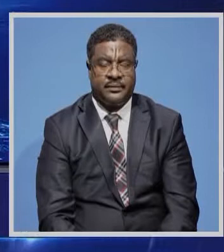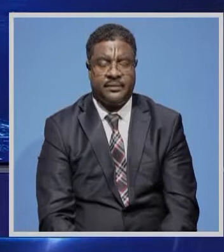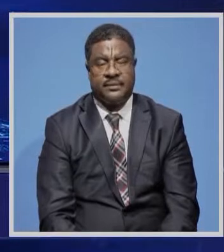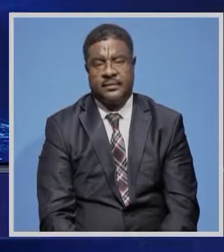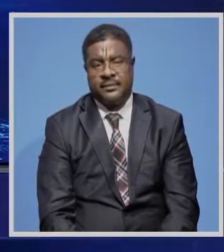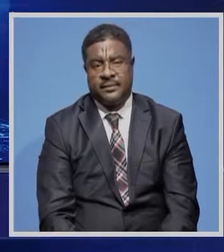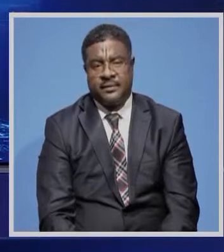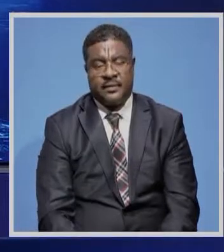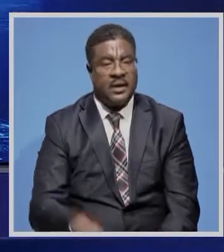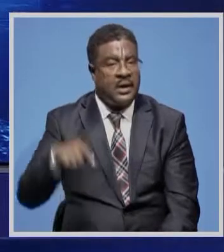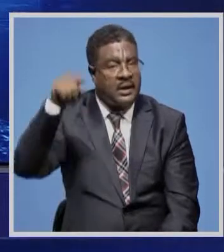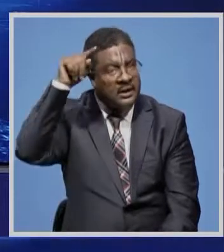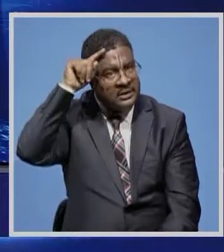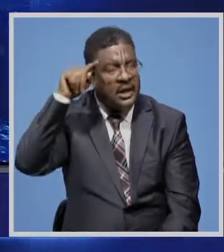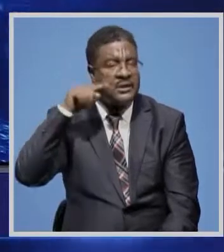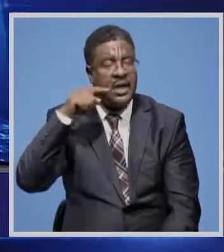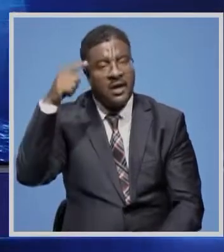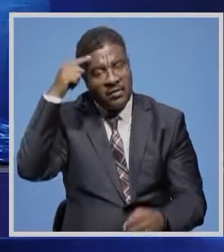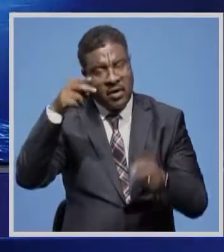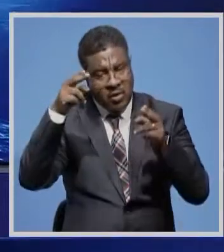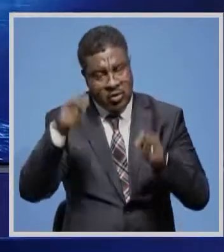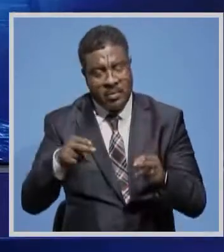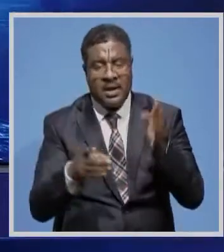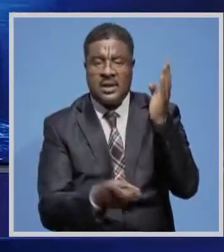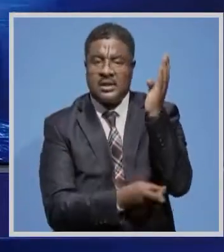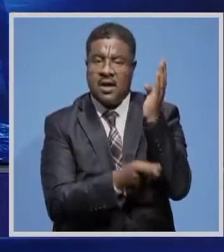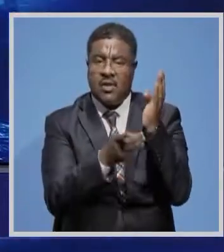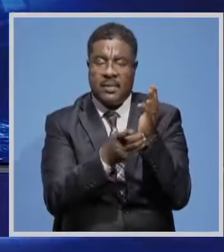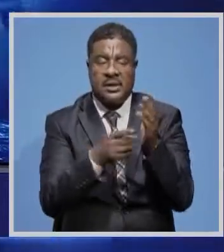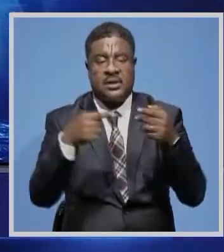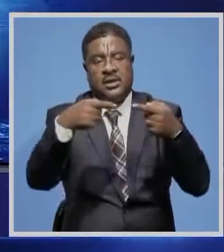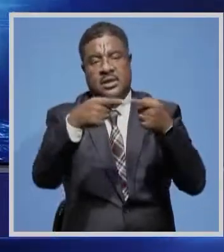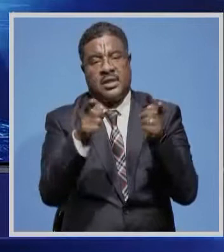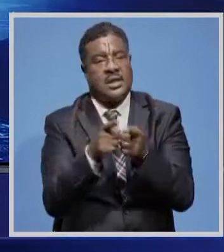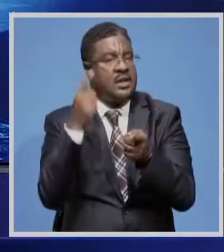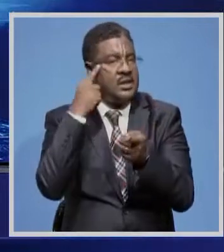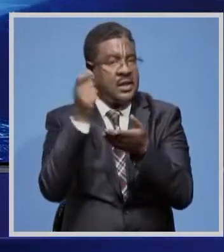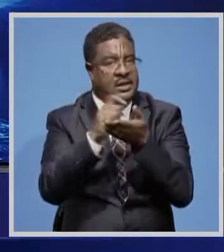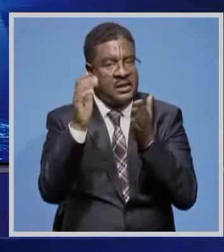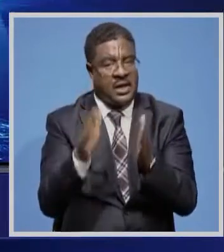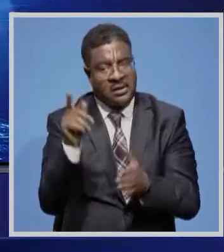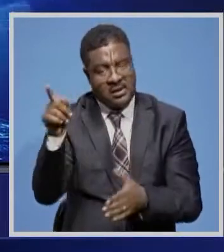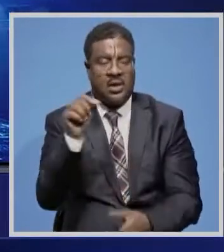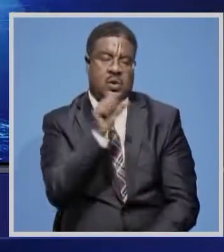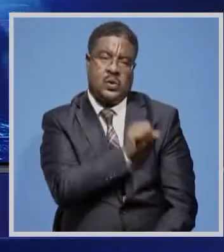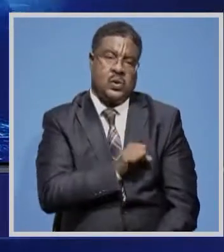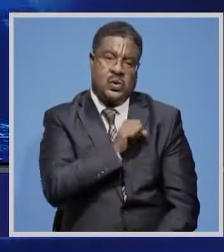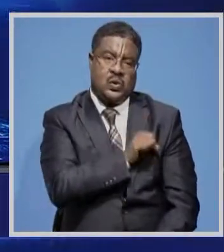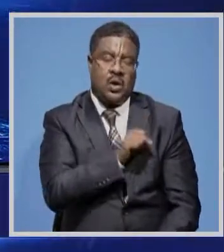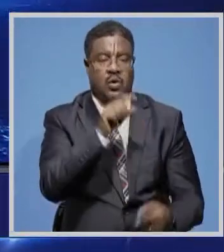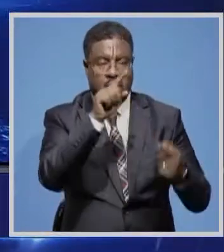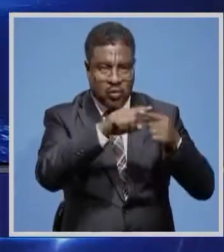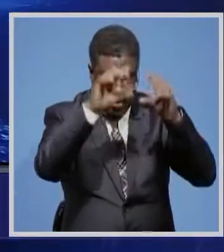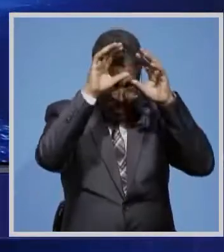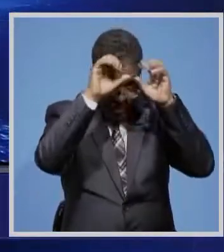other news, Agenda for Human Development Party Secretary General Mwenya Musenge has apologized to President EDGAR LUNGU for any